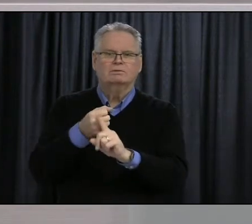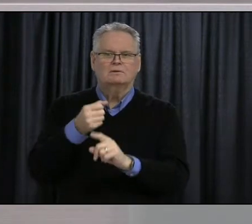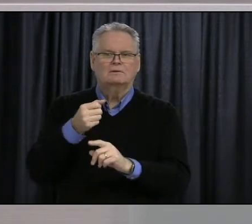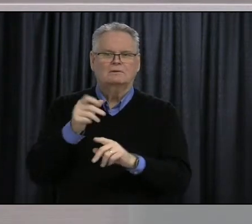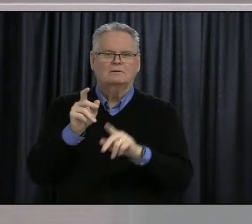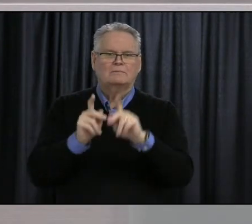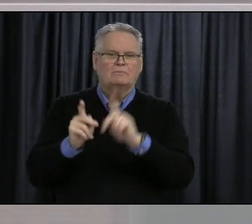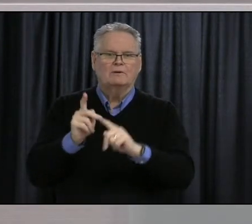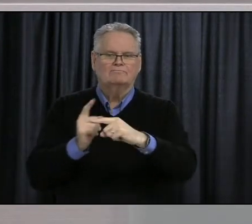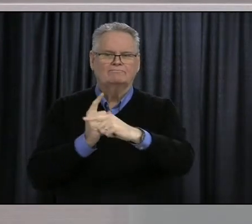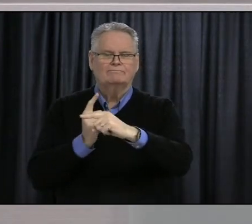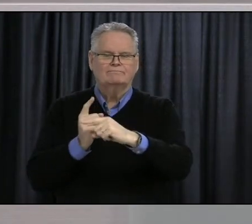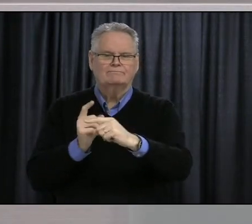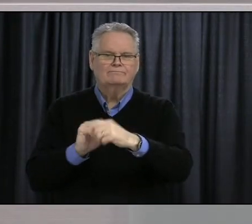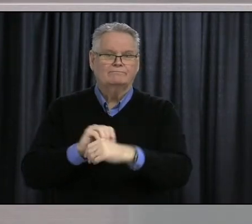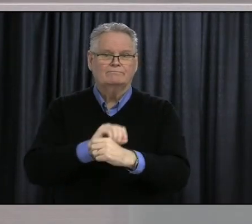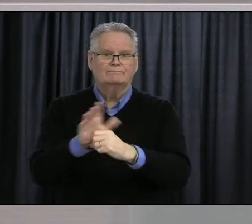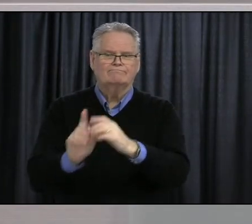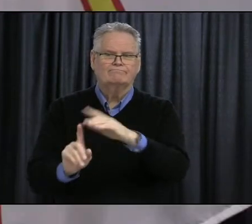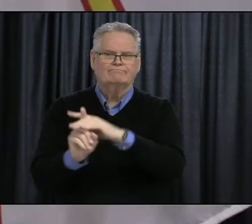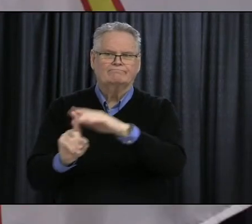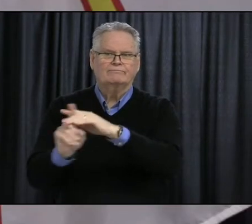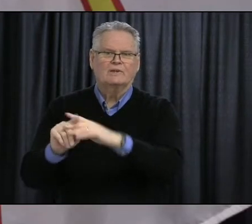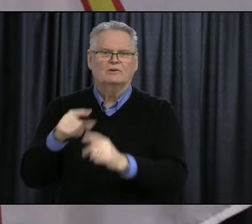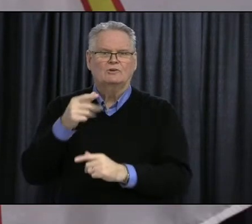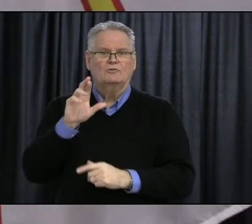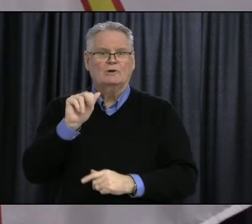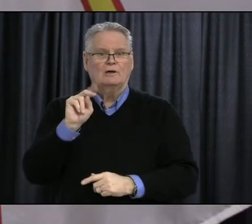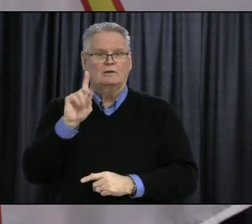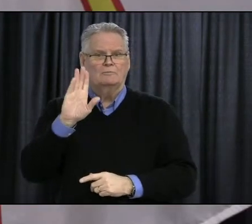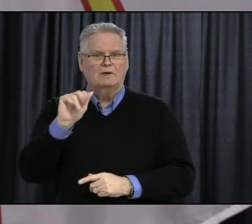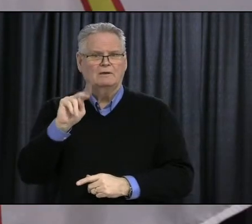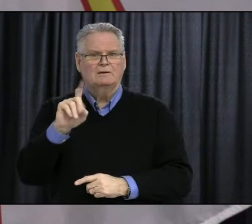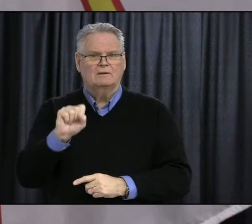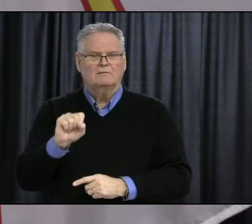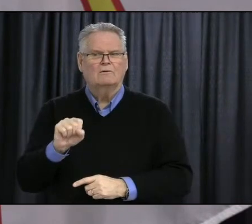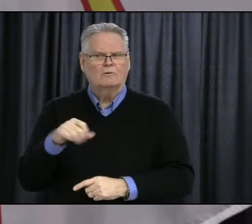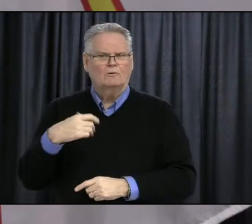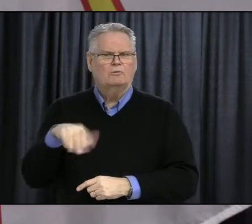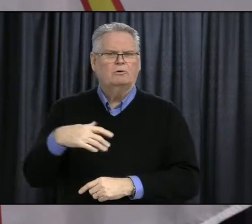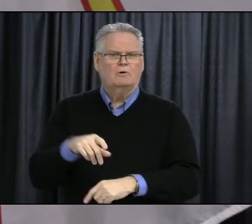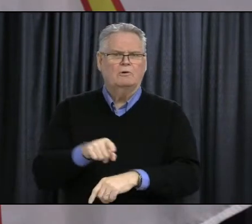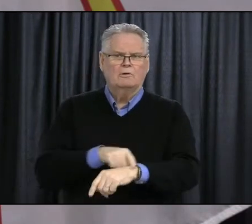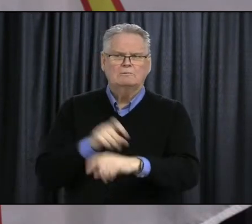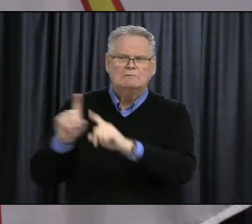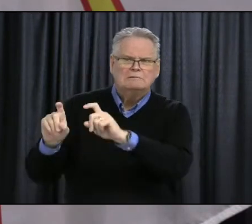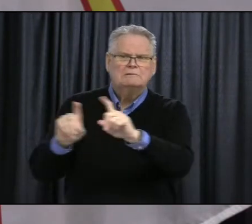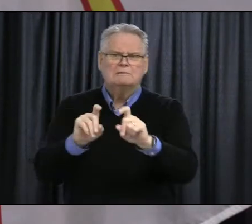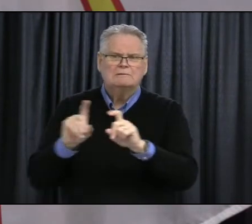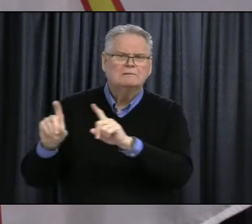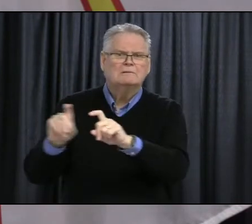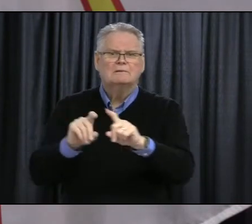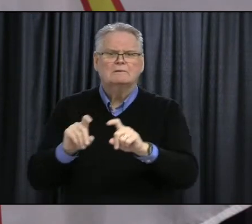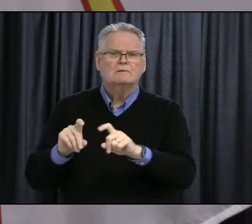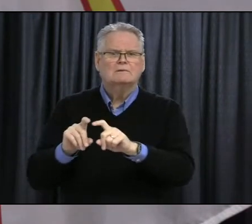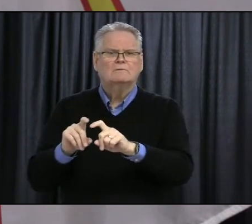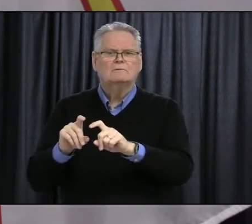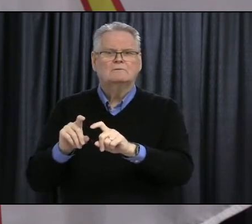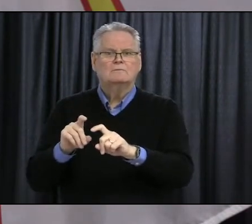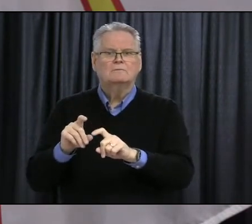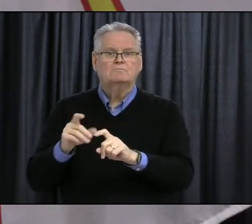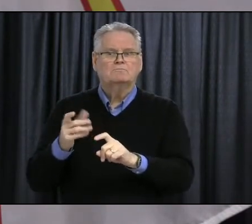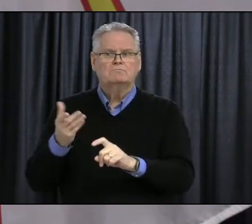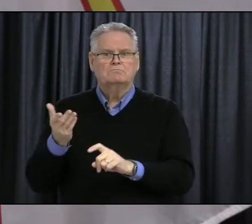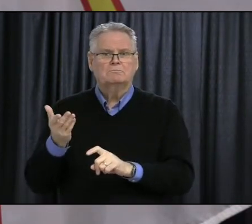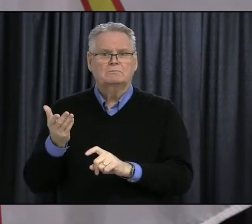this before we deem it community spread? So with the Grand Bank cluster, you had to remember we kept getting cases over time, and so